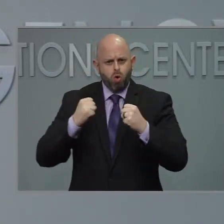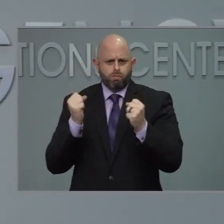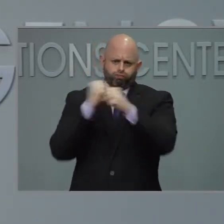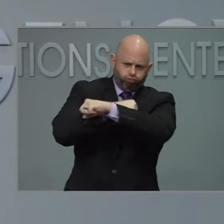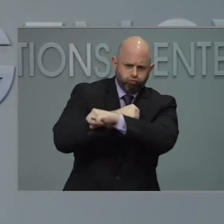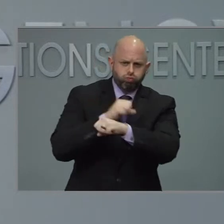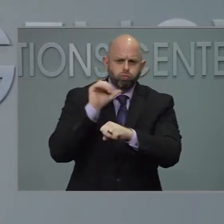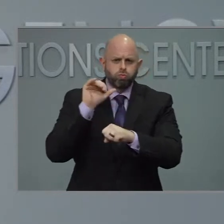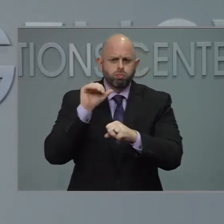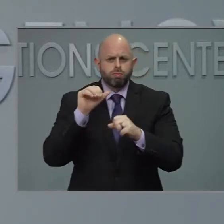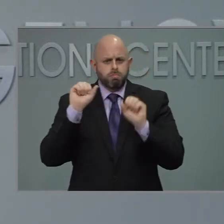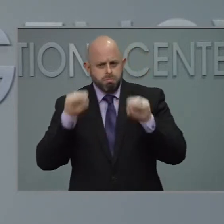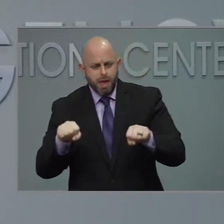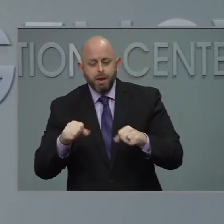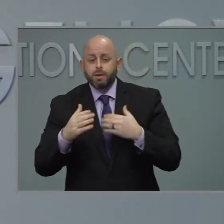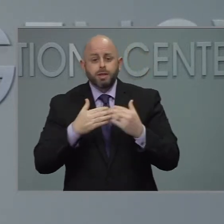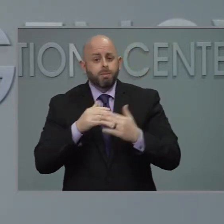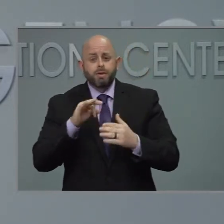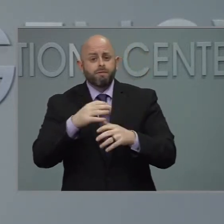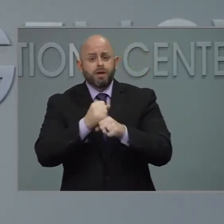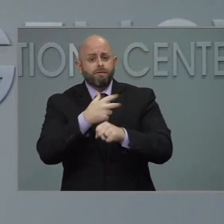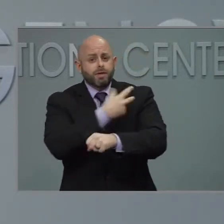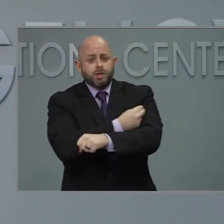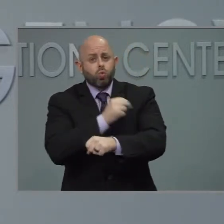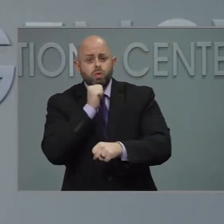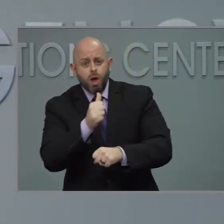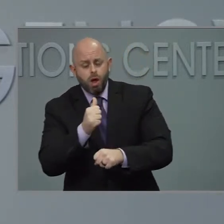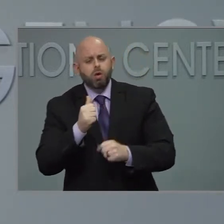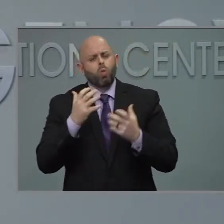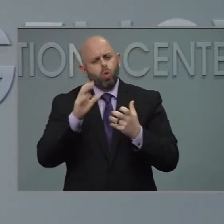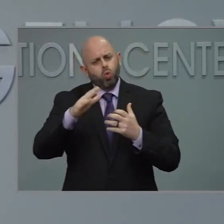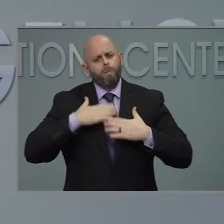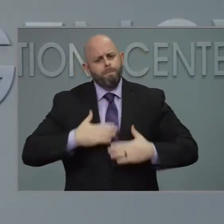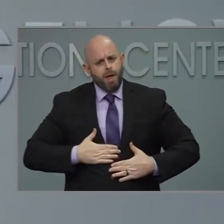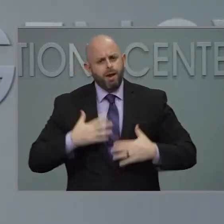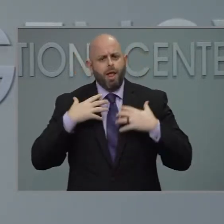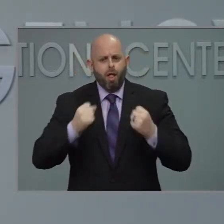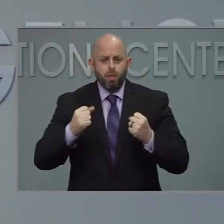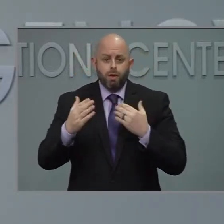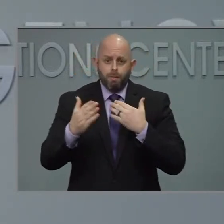reasons. I want to point out what Governor Cooper was saying about mental health. We have